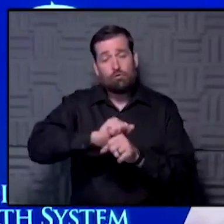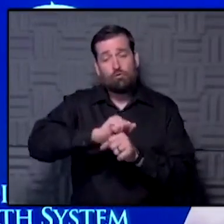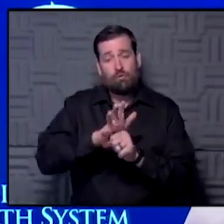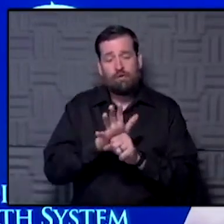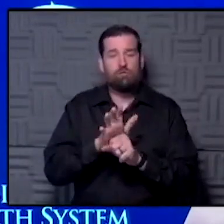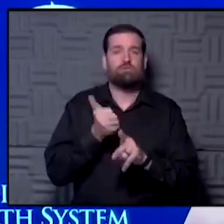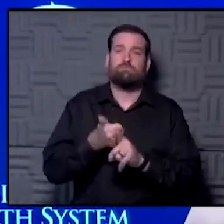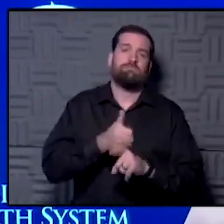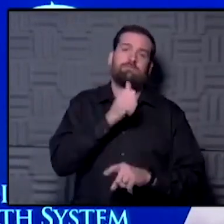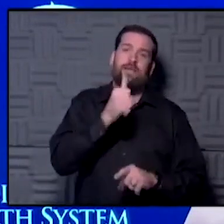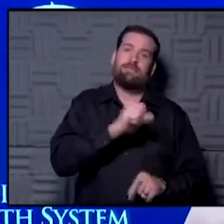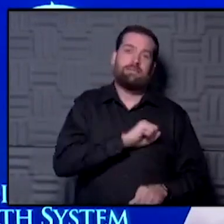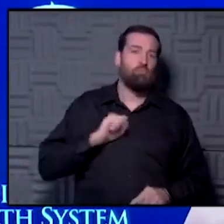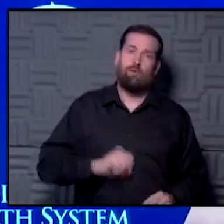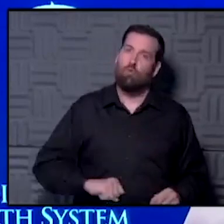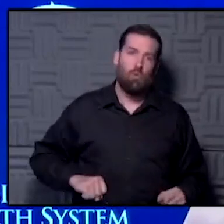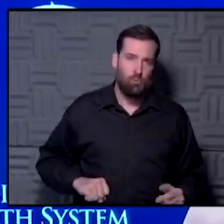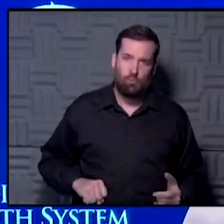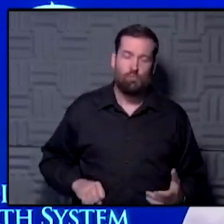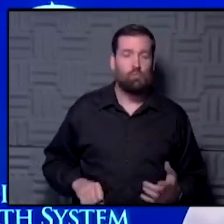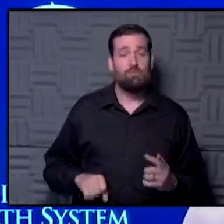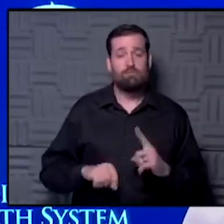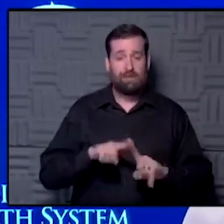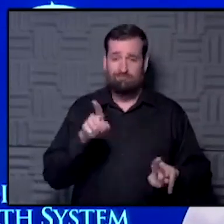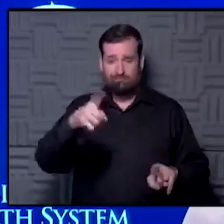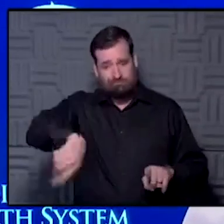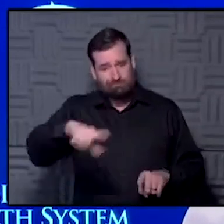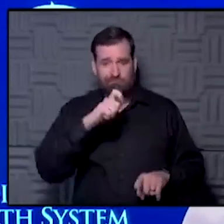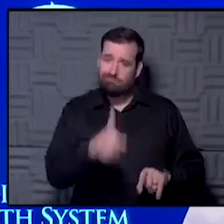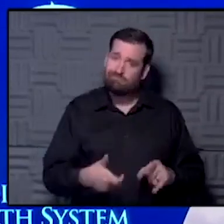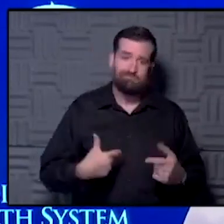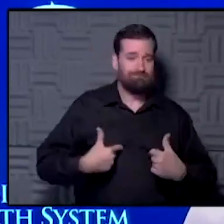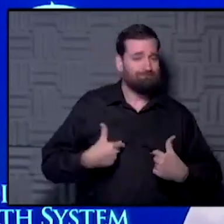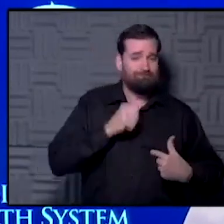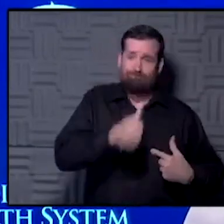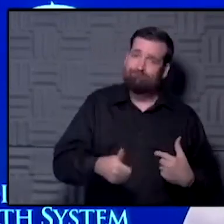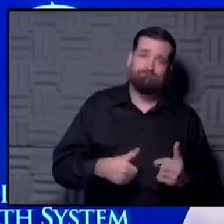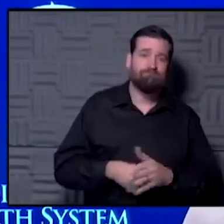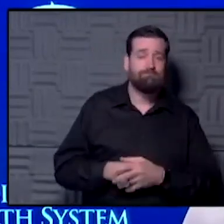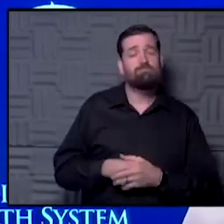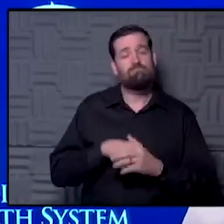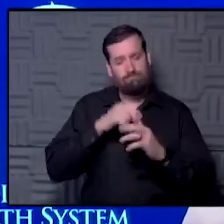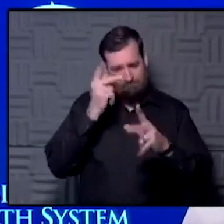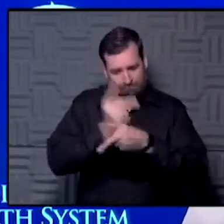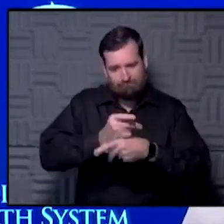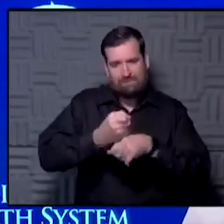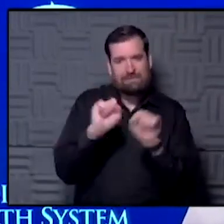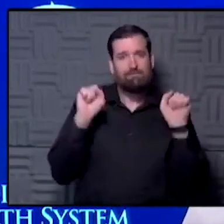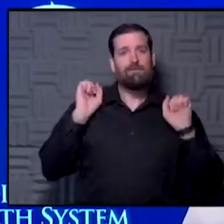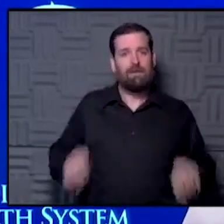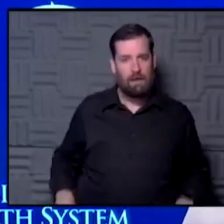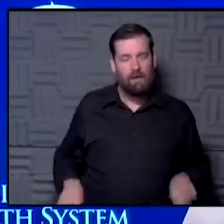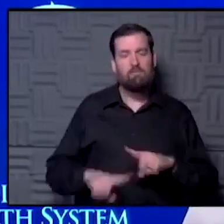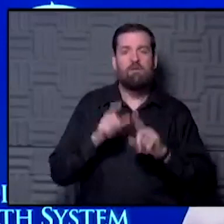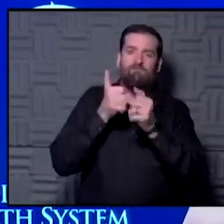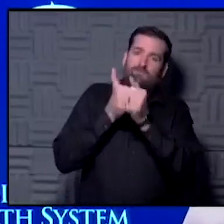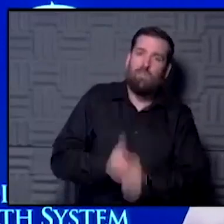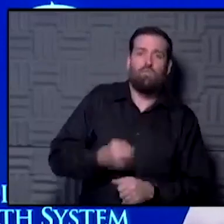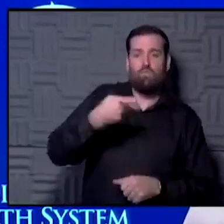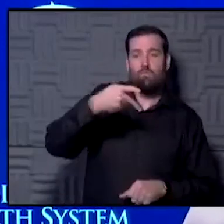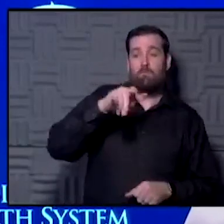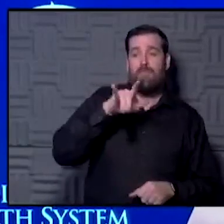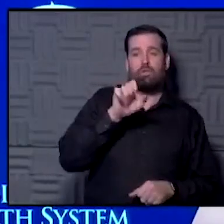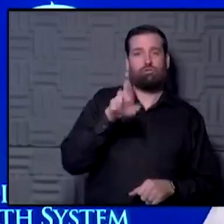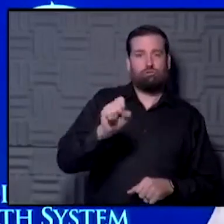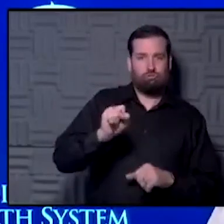coronavirus is not a superhero, but really neither are you or I. We can stay safe, but we have to follow the pillars of